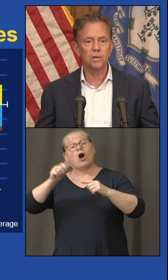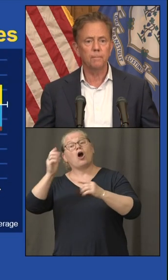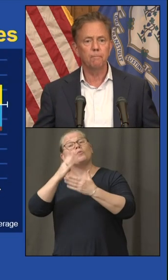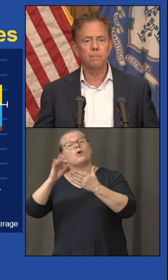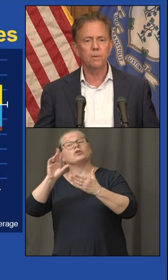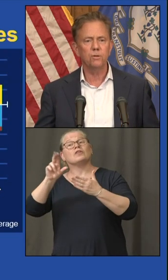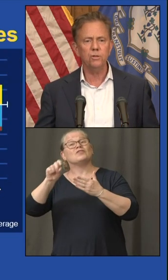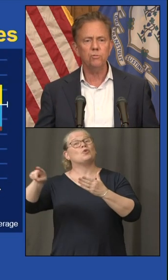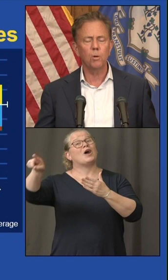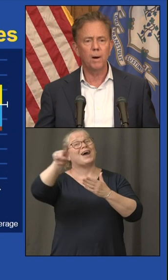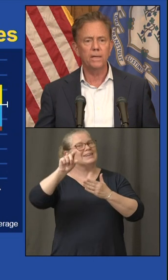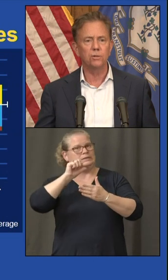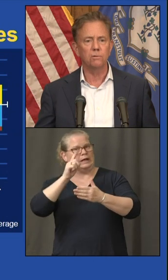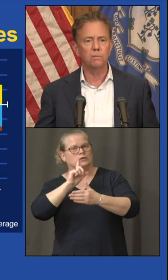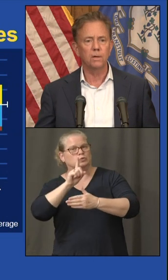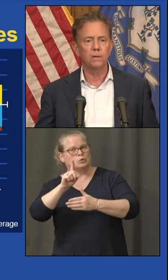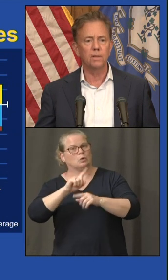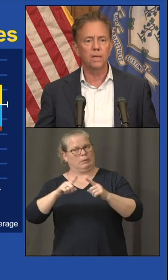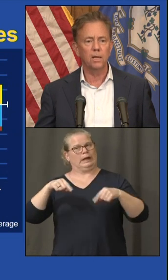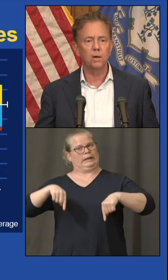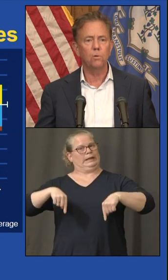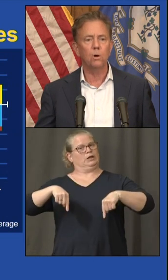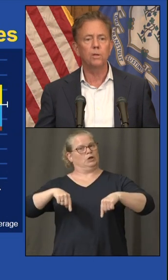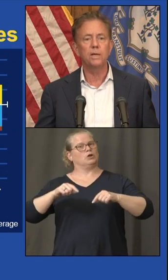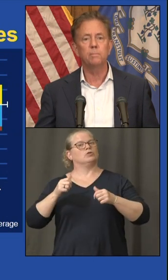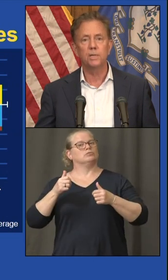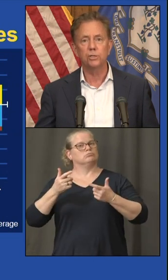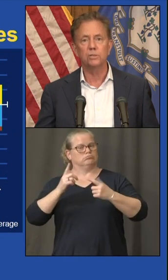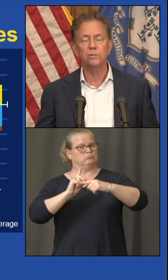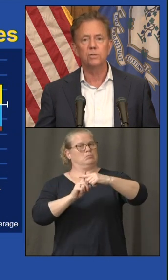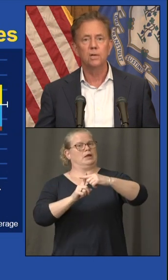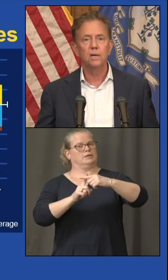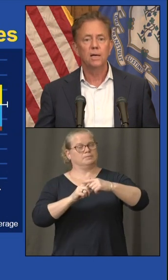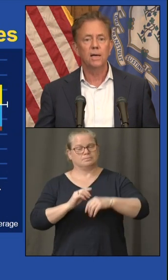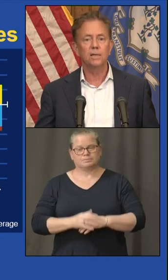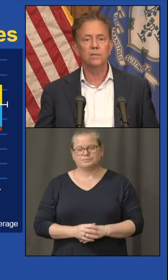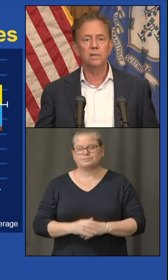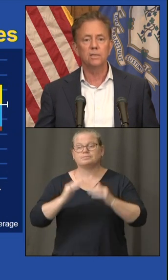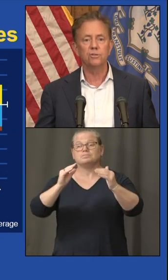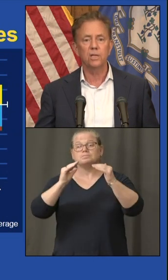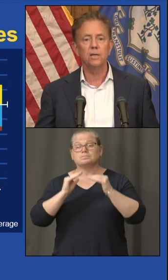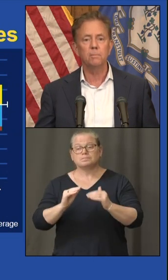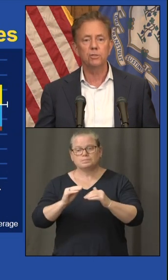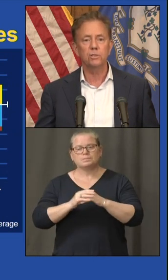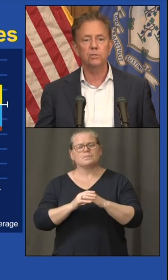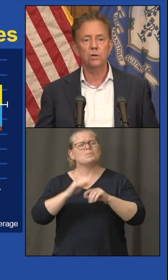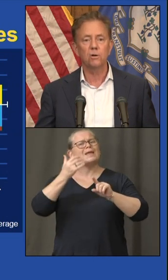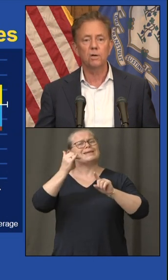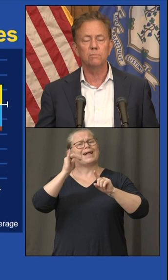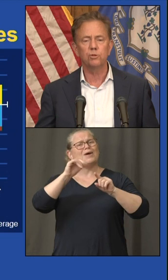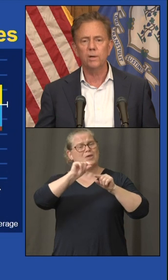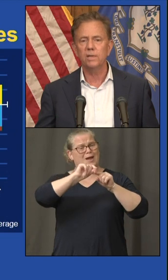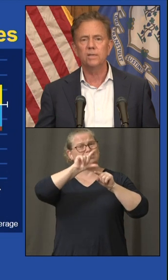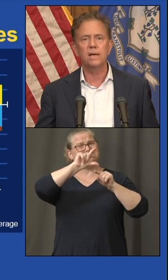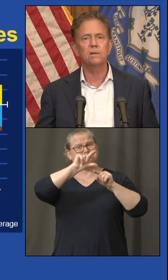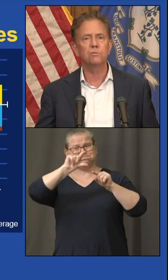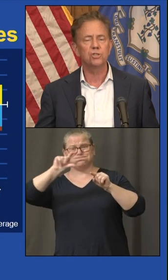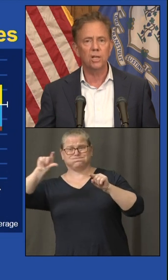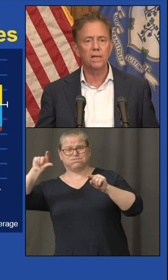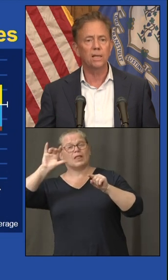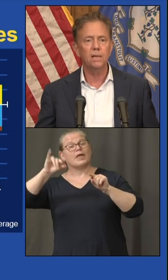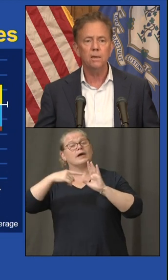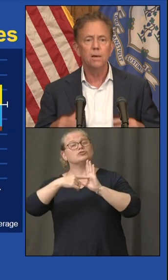is just a reminder. The yellow are the admissions. And you see the admissions are trending